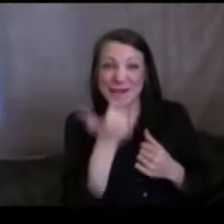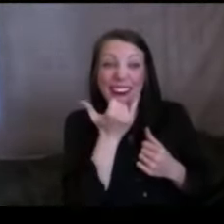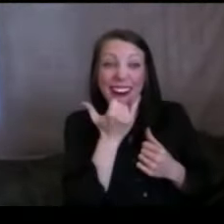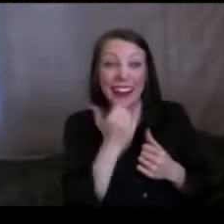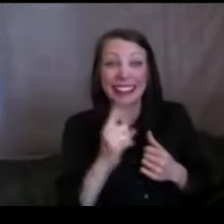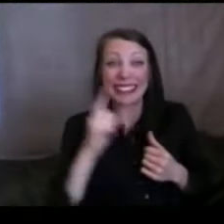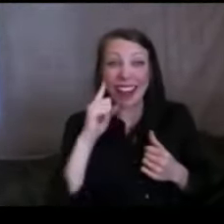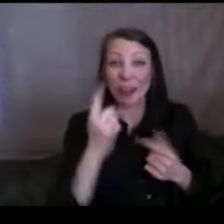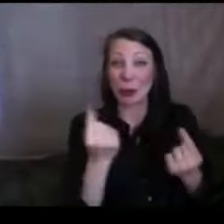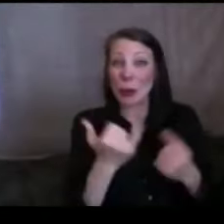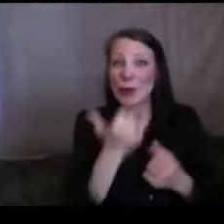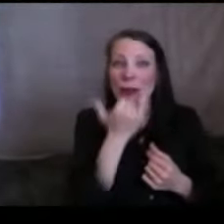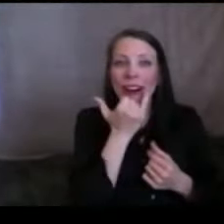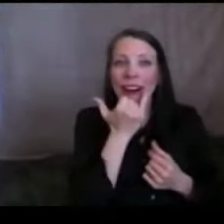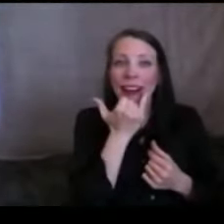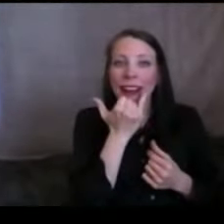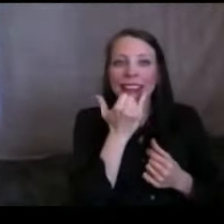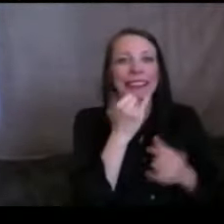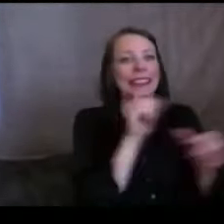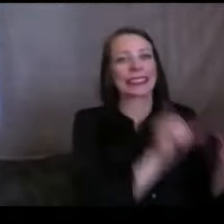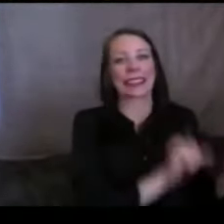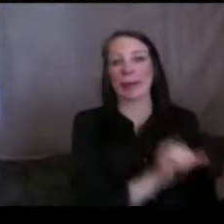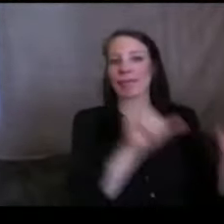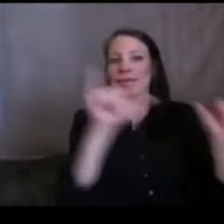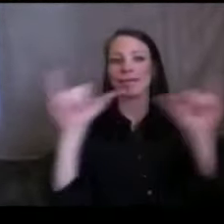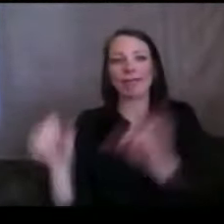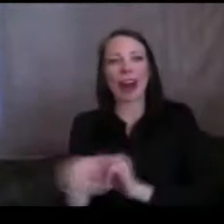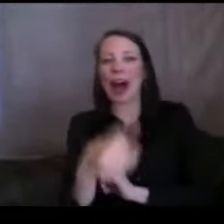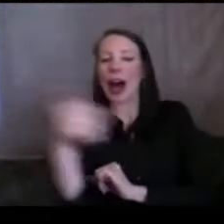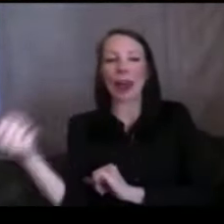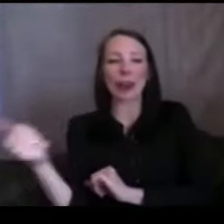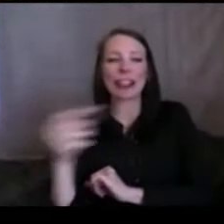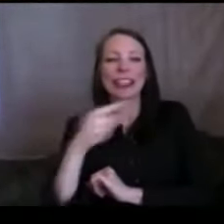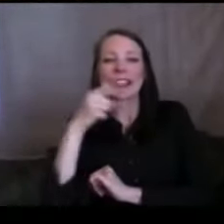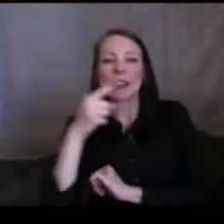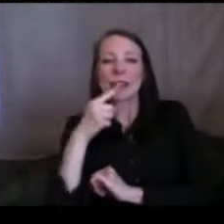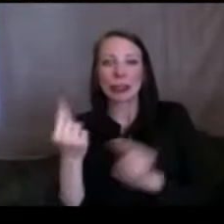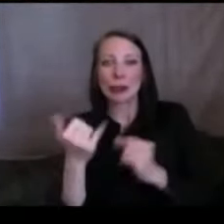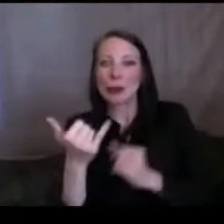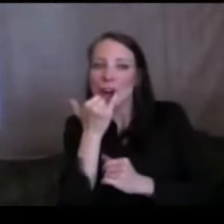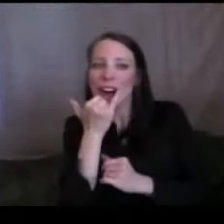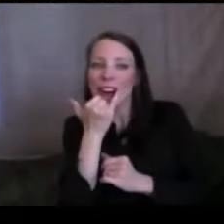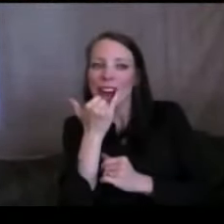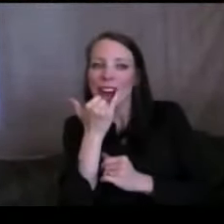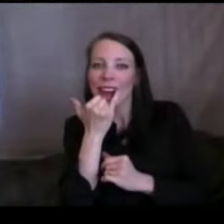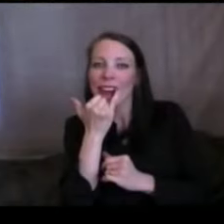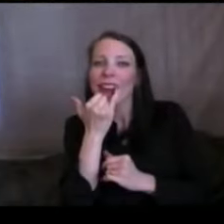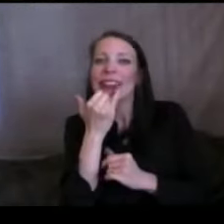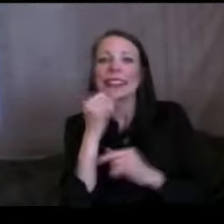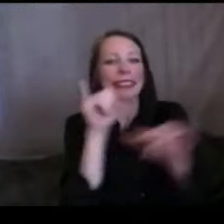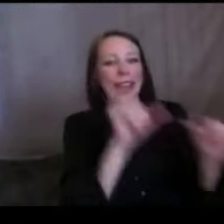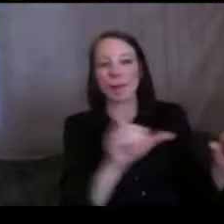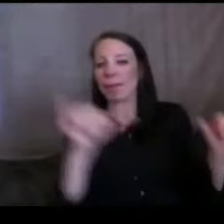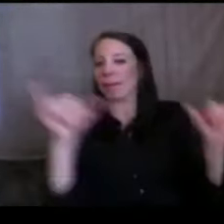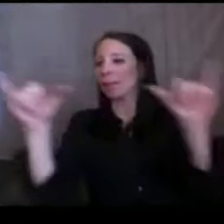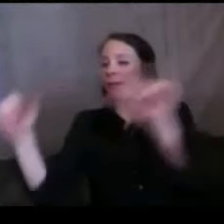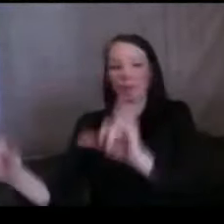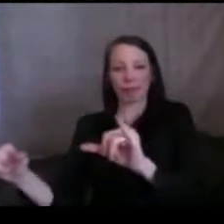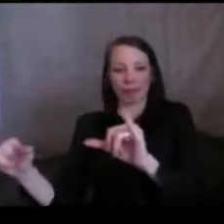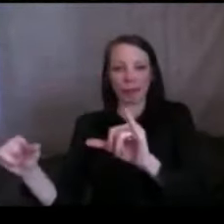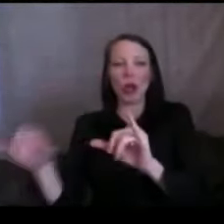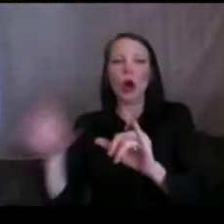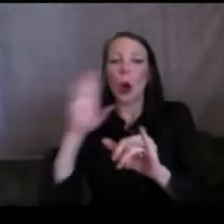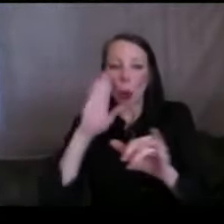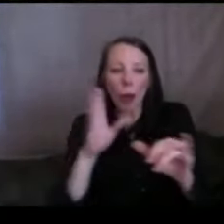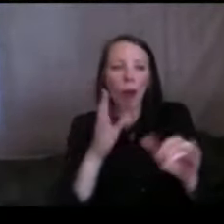all same with other people. So make them feel like, okay, I kind of try, and I kind of show you